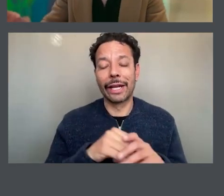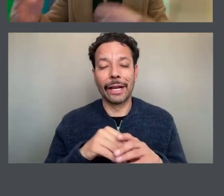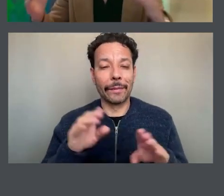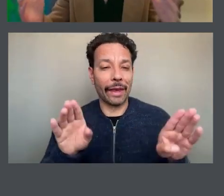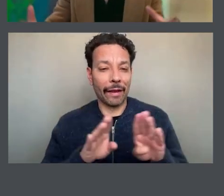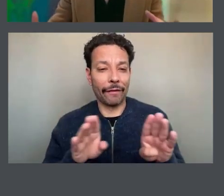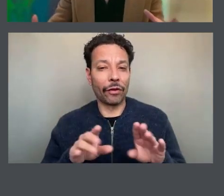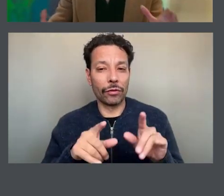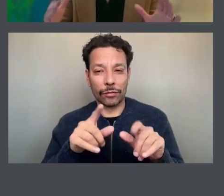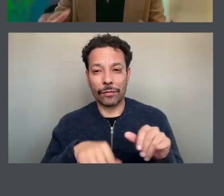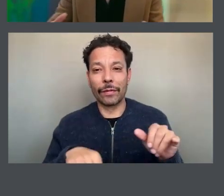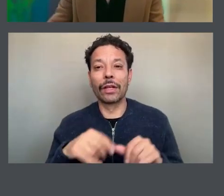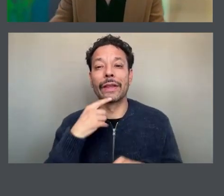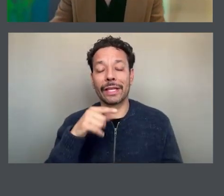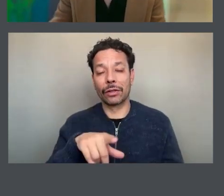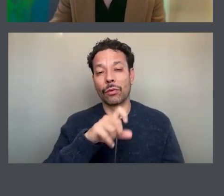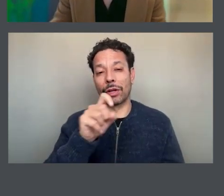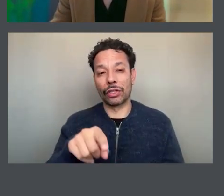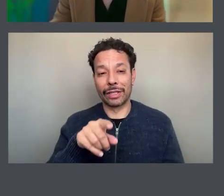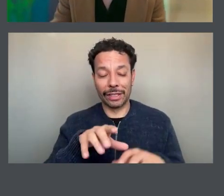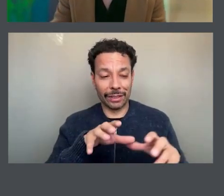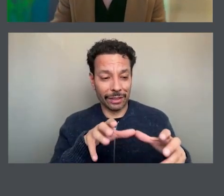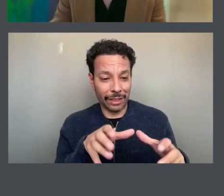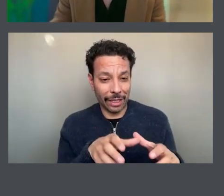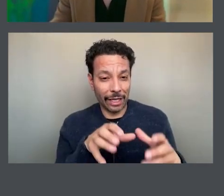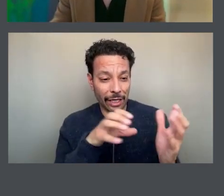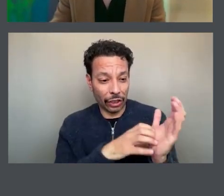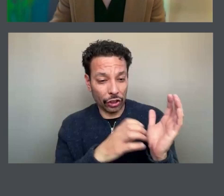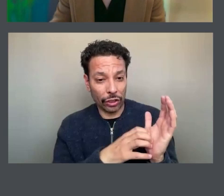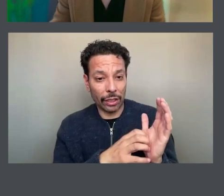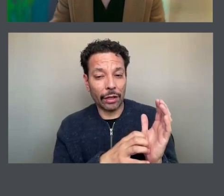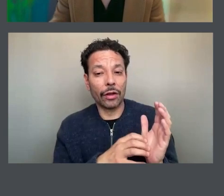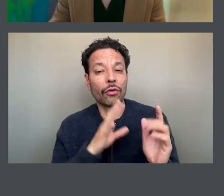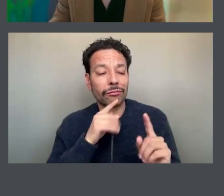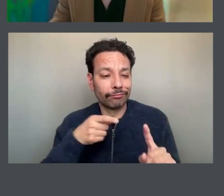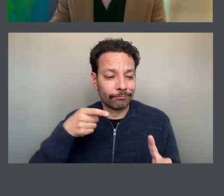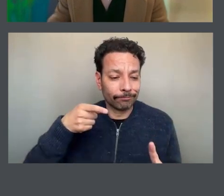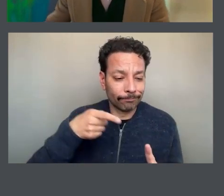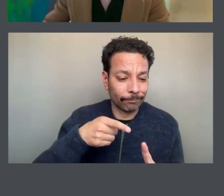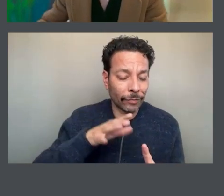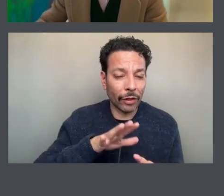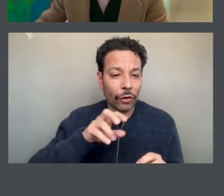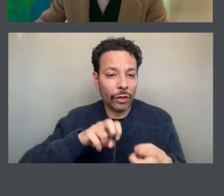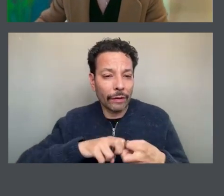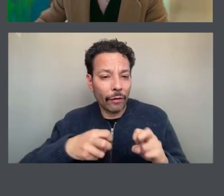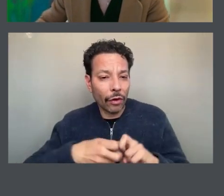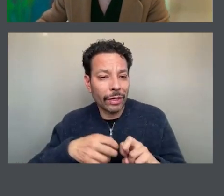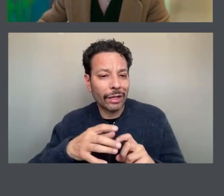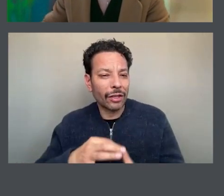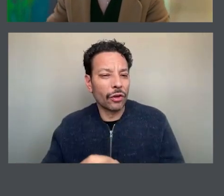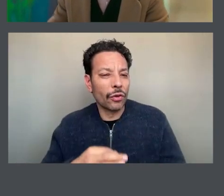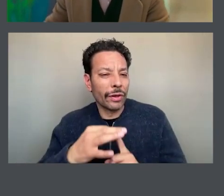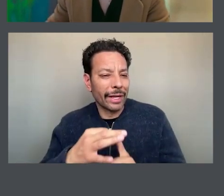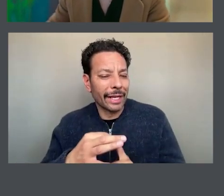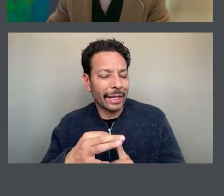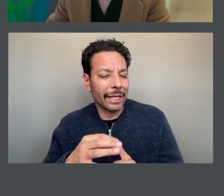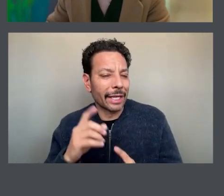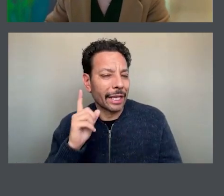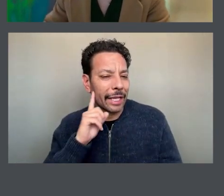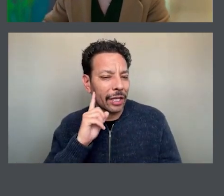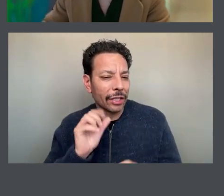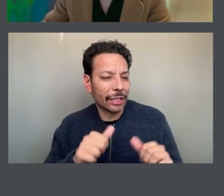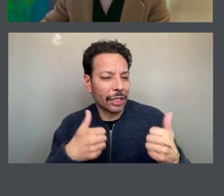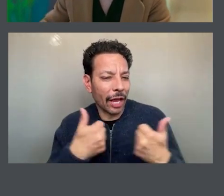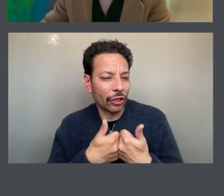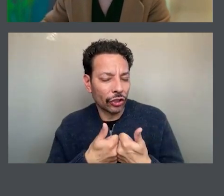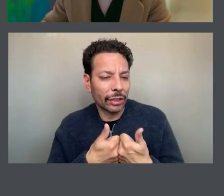this questionnaire, or at least this section, really gets to the nuances of their difficulties and their unique listening challenges with hearing loss just